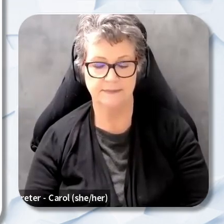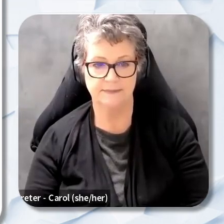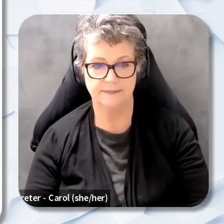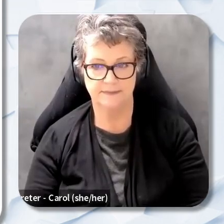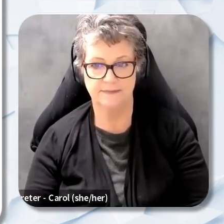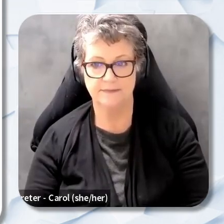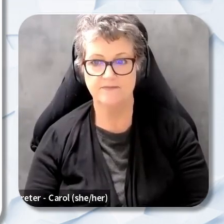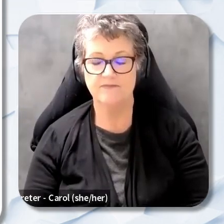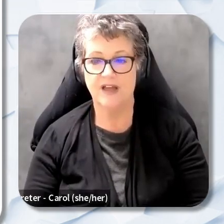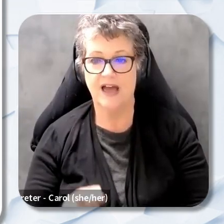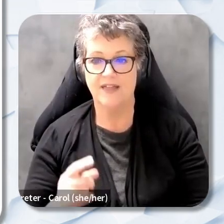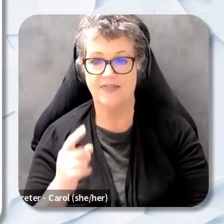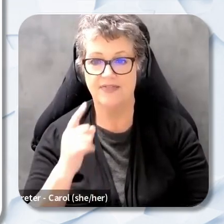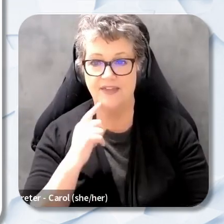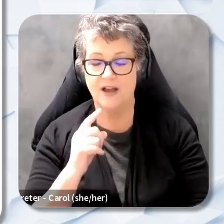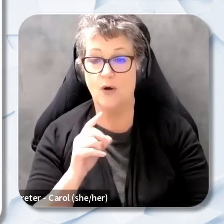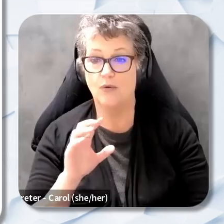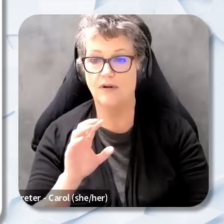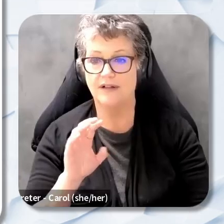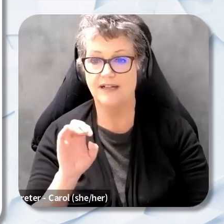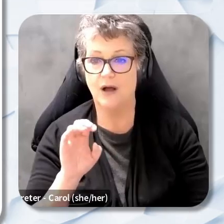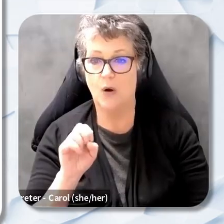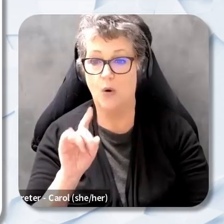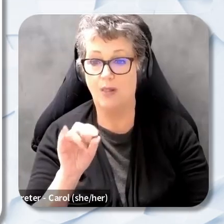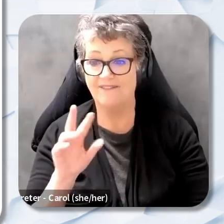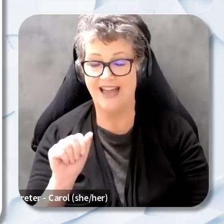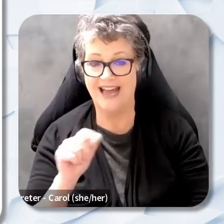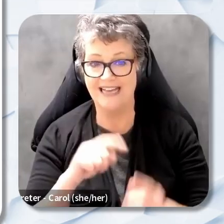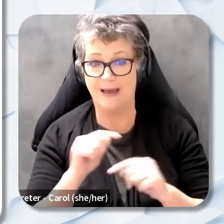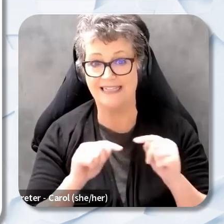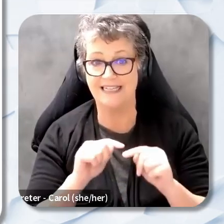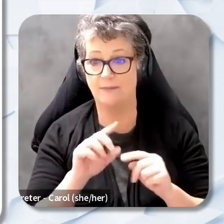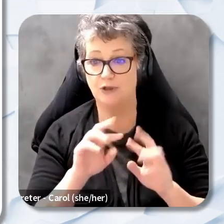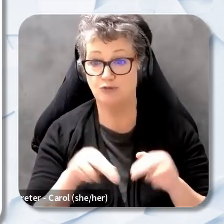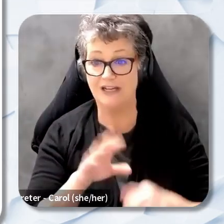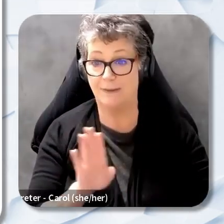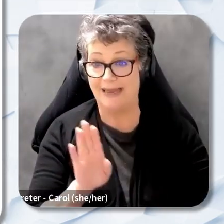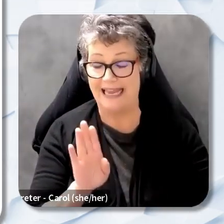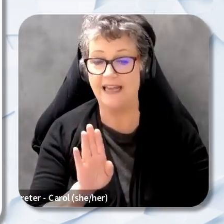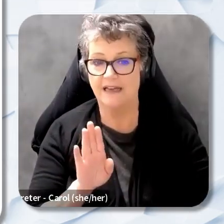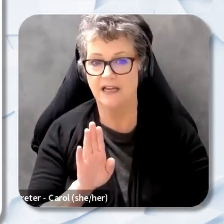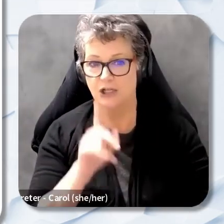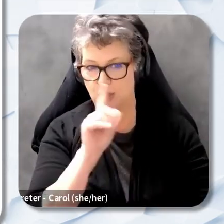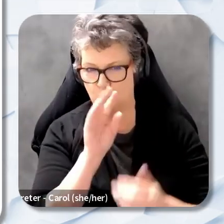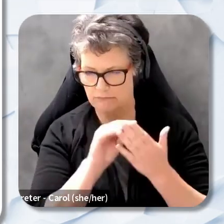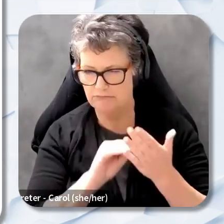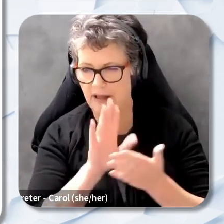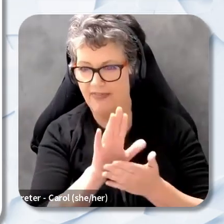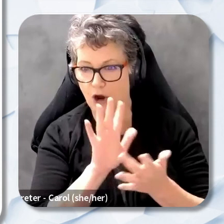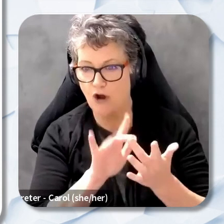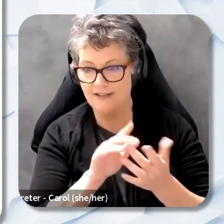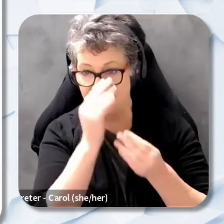All right, I think we're gonna back, oh, perfect. Olivia has backed it up to Region B, so you can grab their